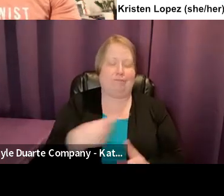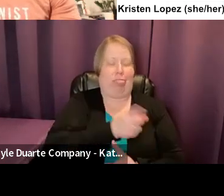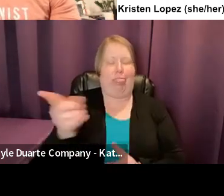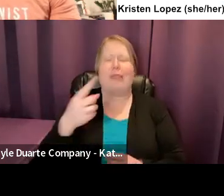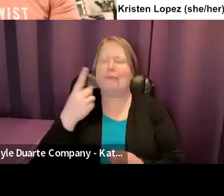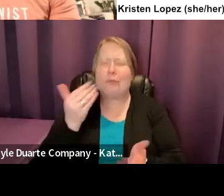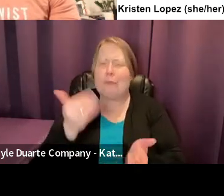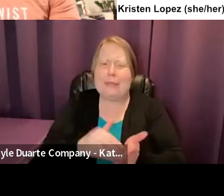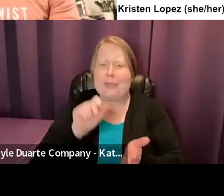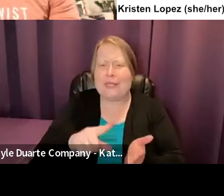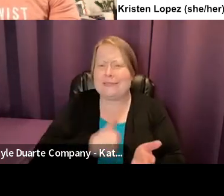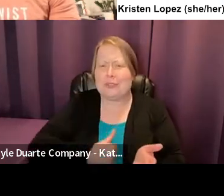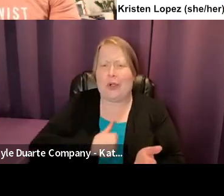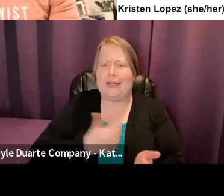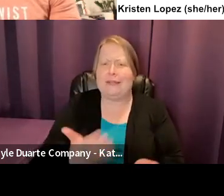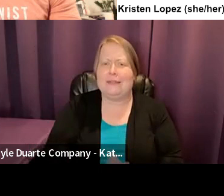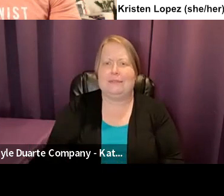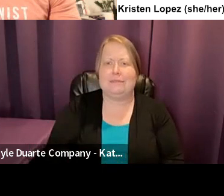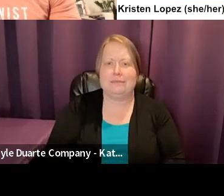Lydia? I apologize.